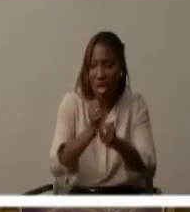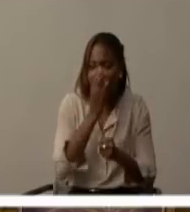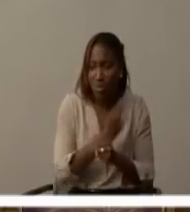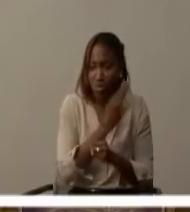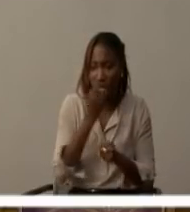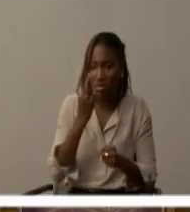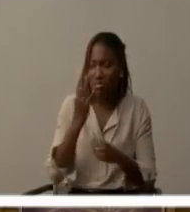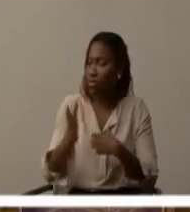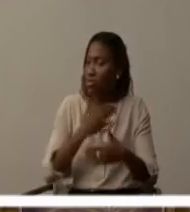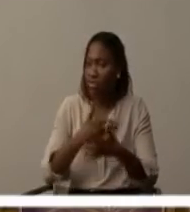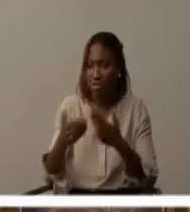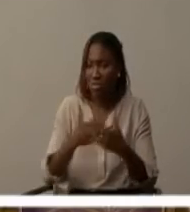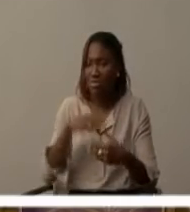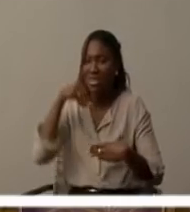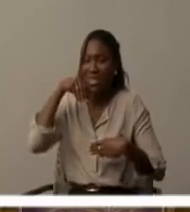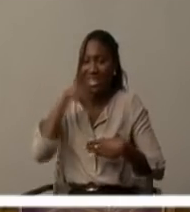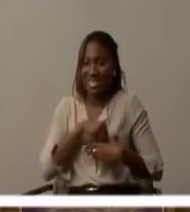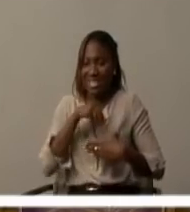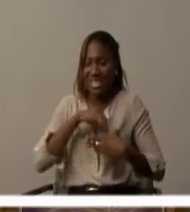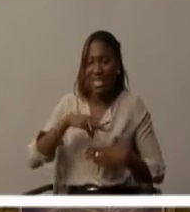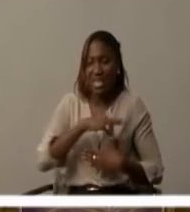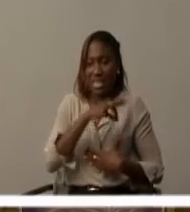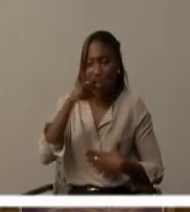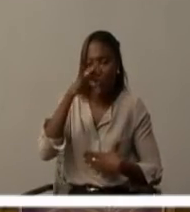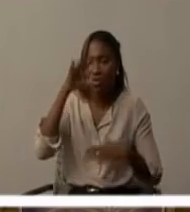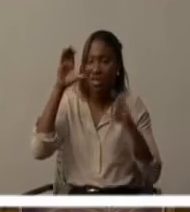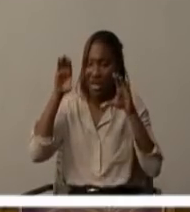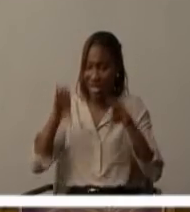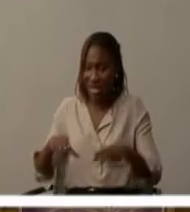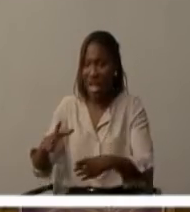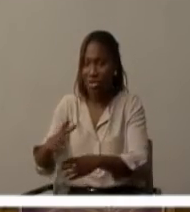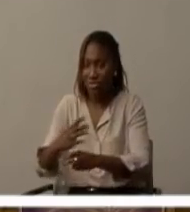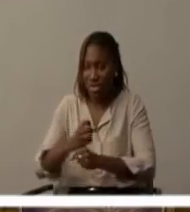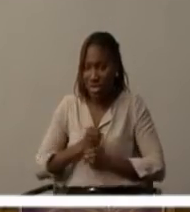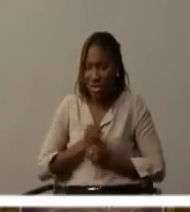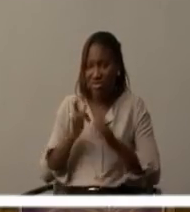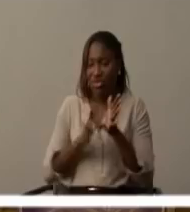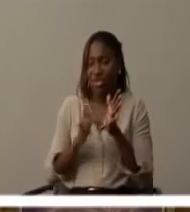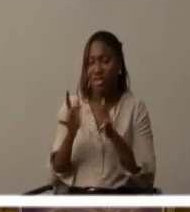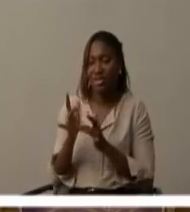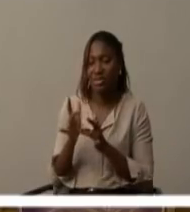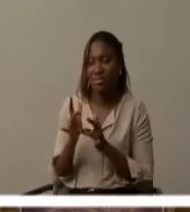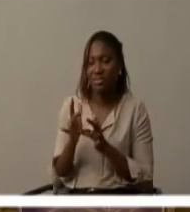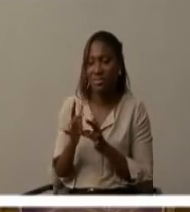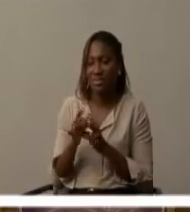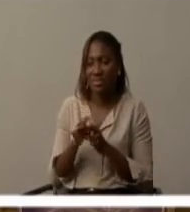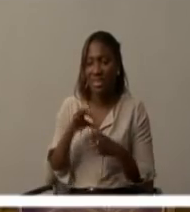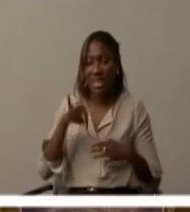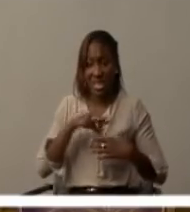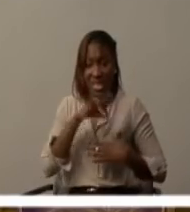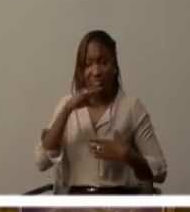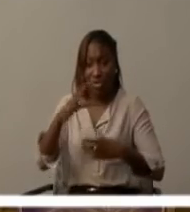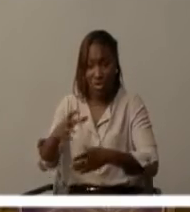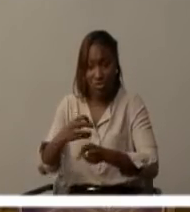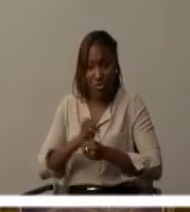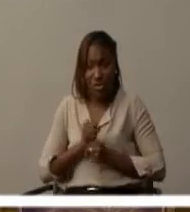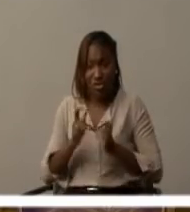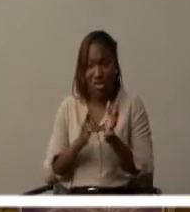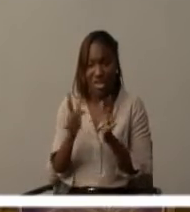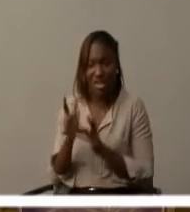can receive him spiritually. We believe that in receiving him spiritually, he comes into